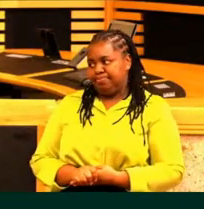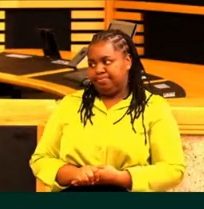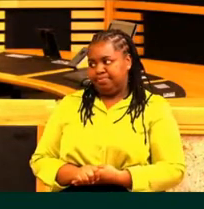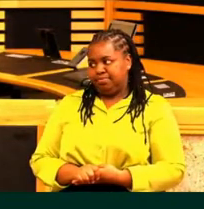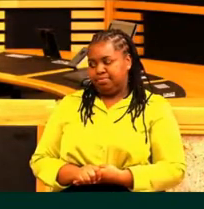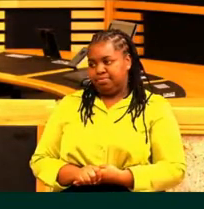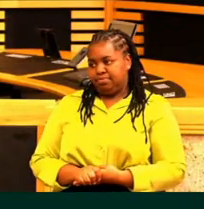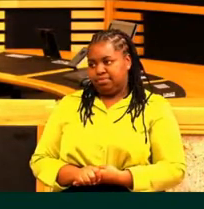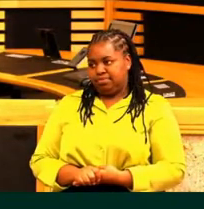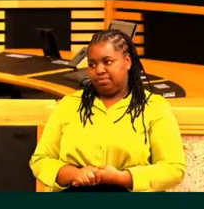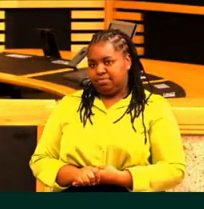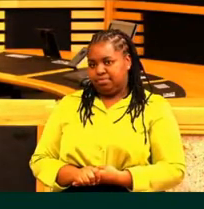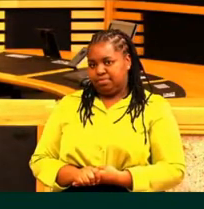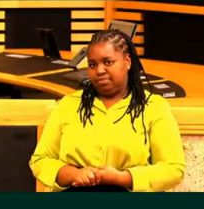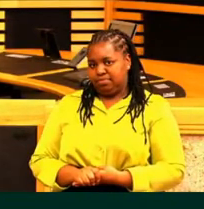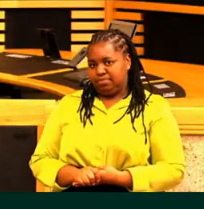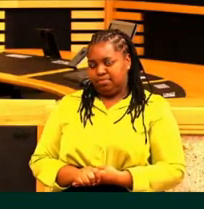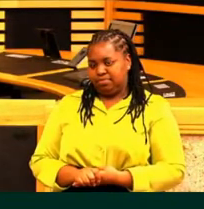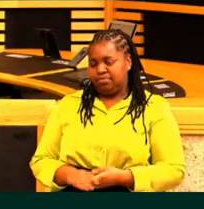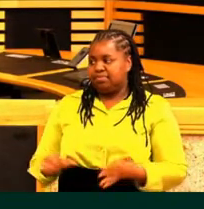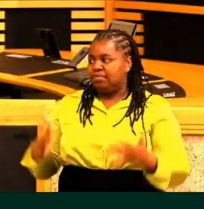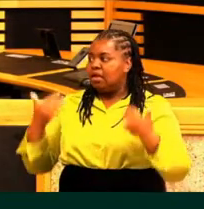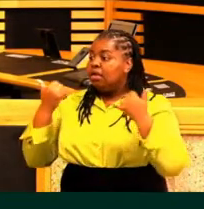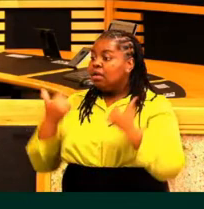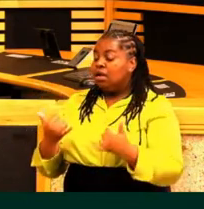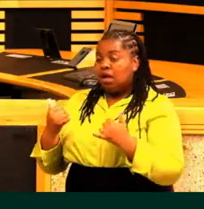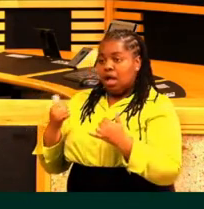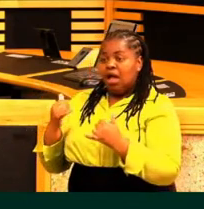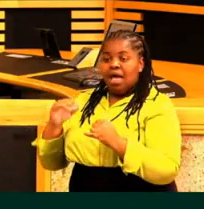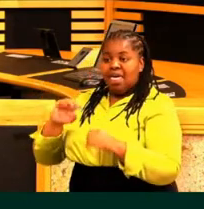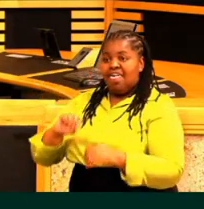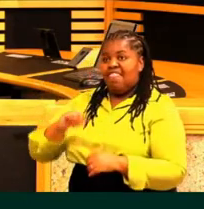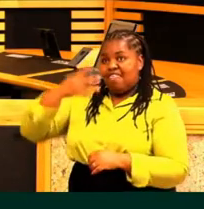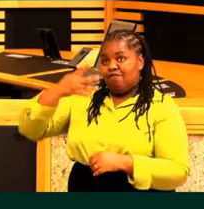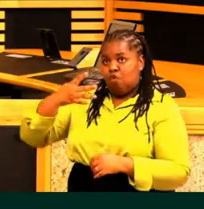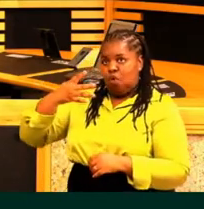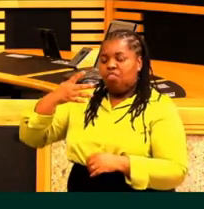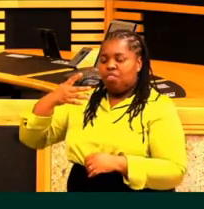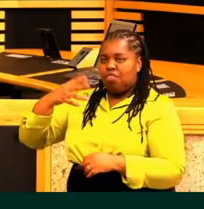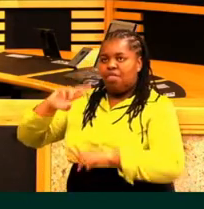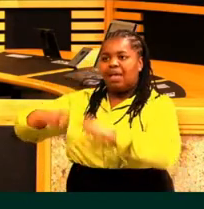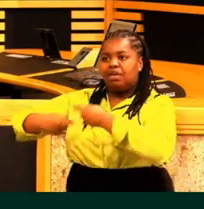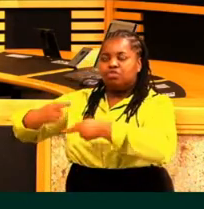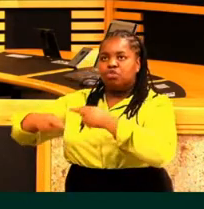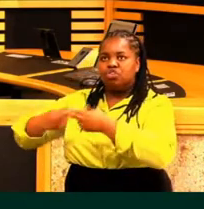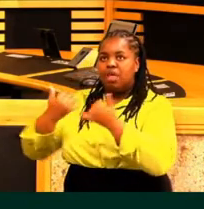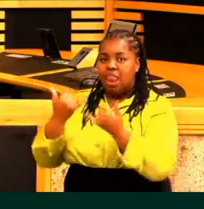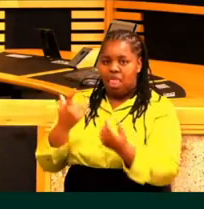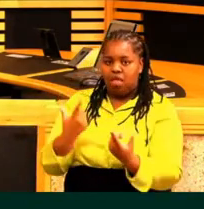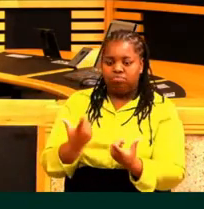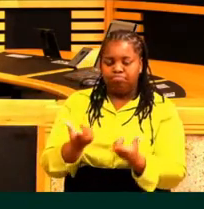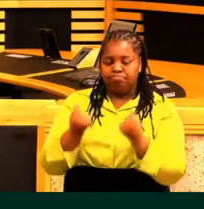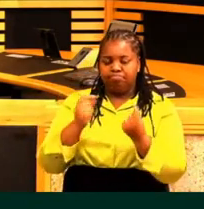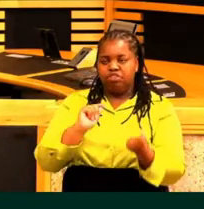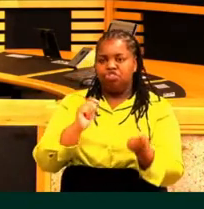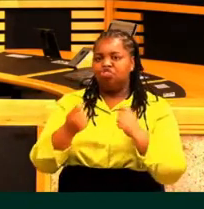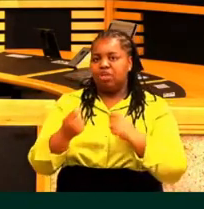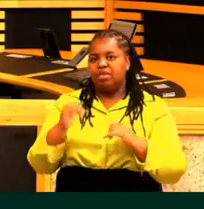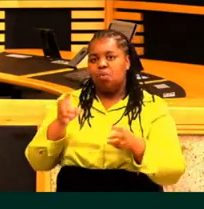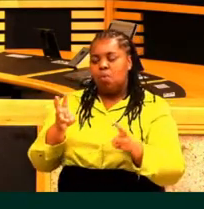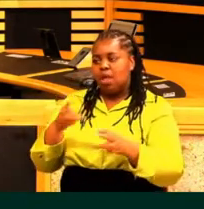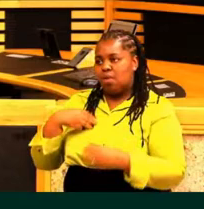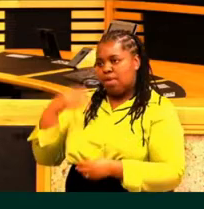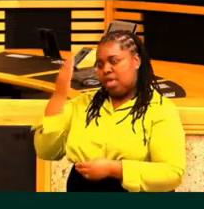um the current digital Revolution which is the fourth Industrial Revolution is bringing a change in the way we understand